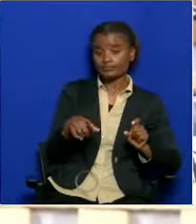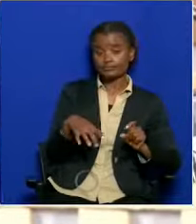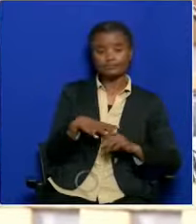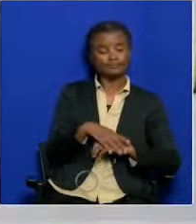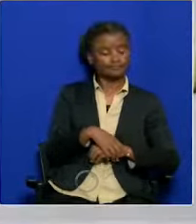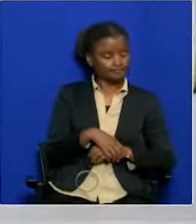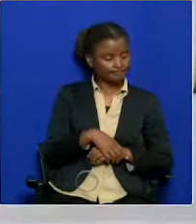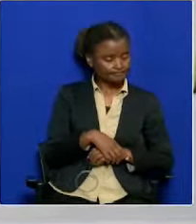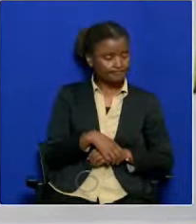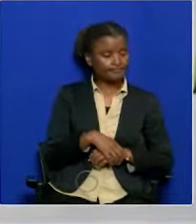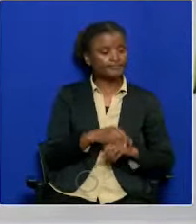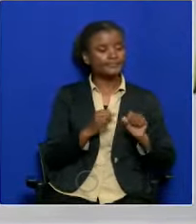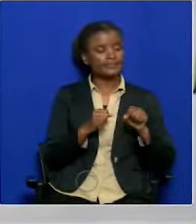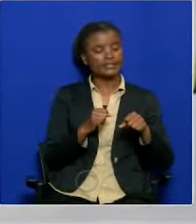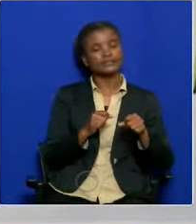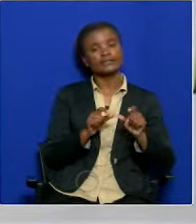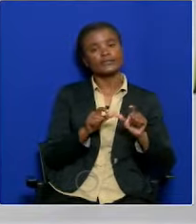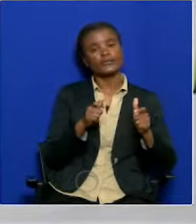the